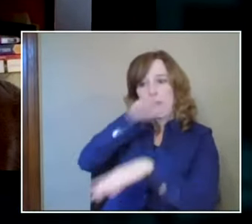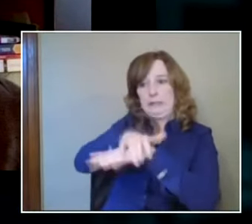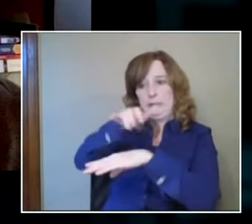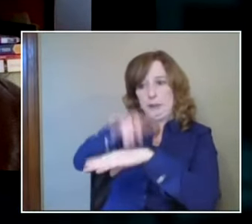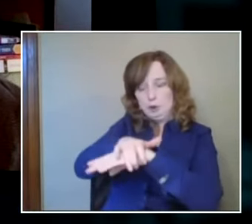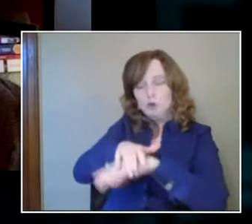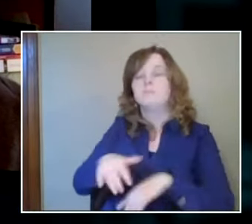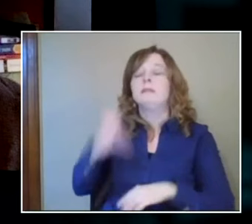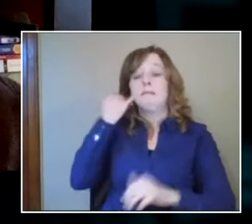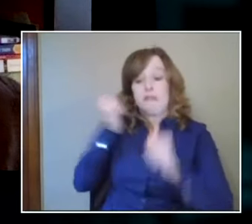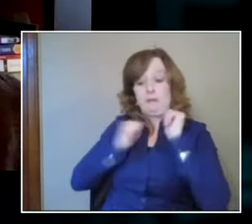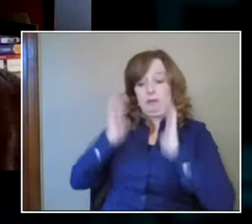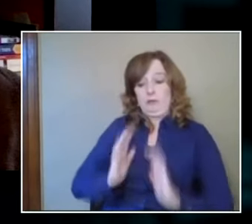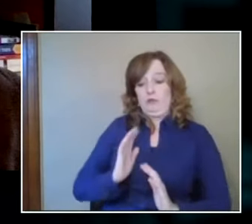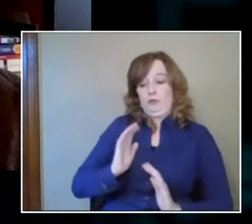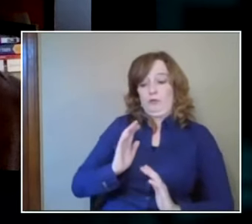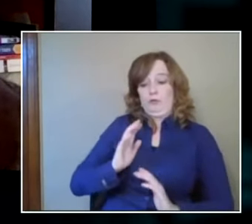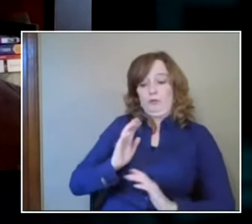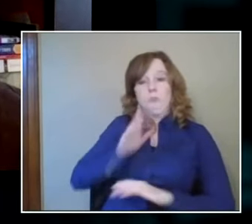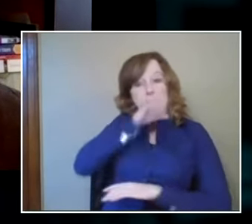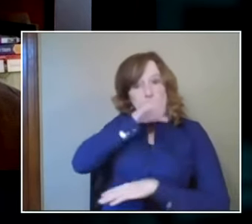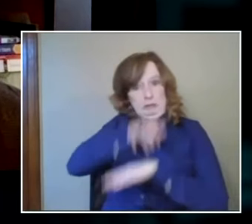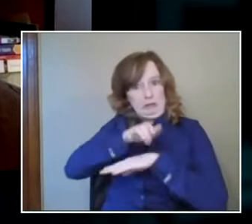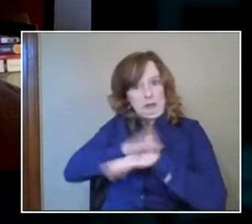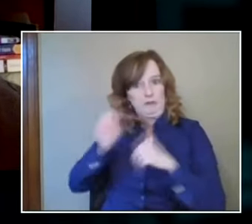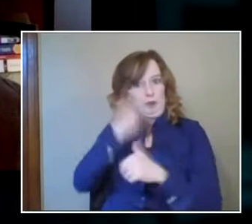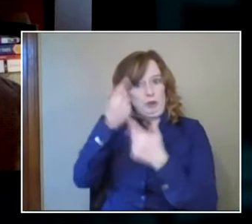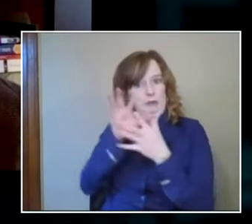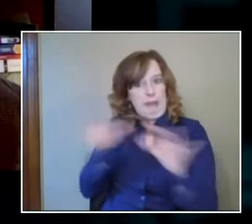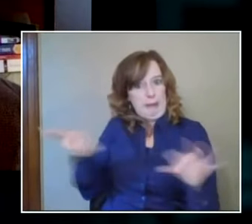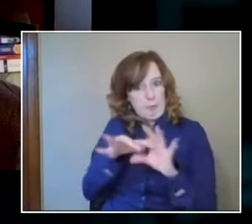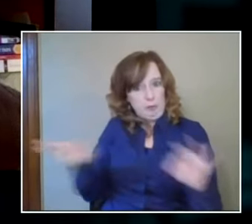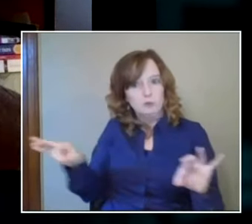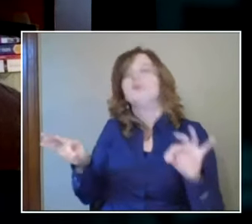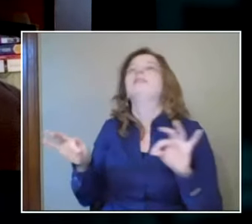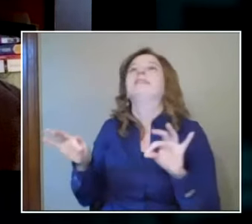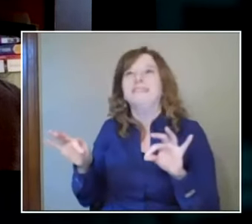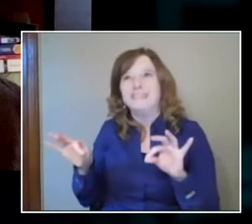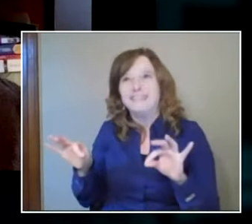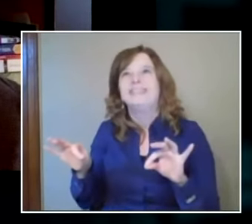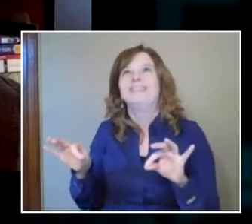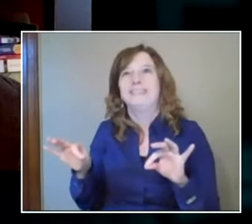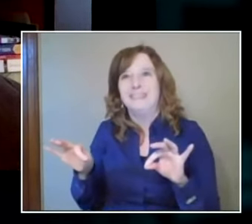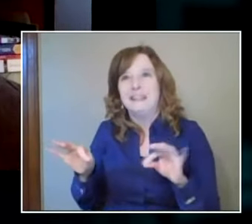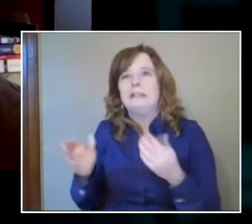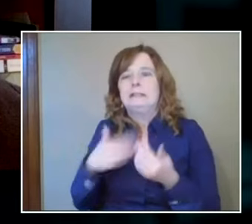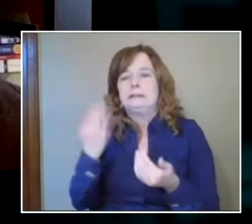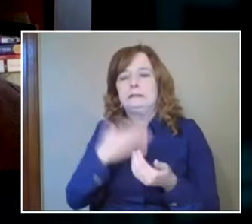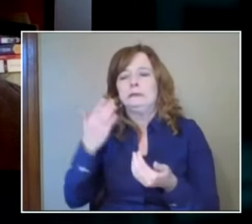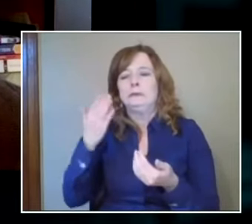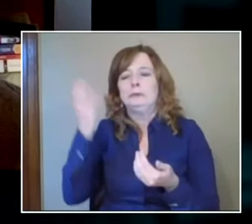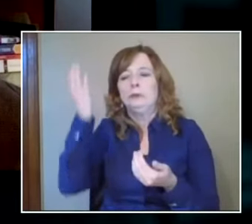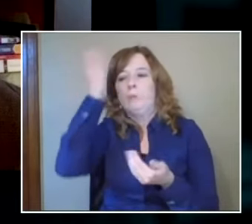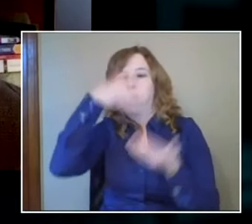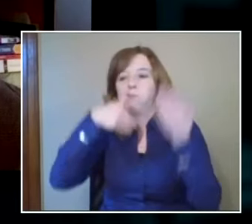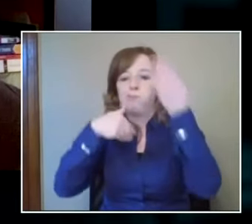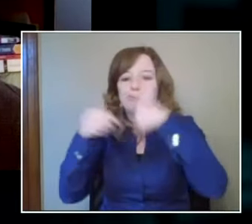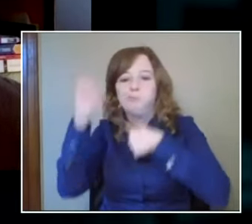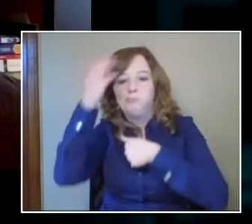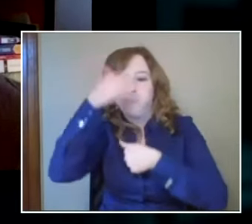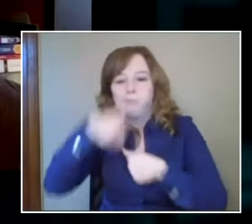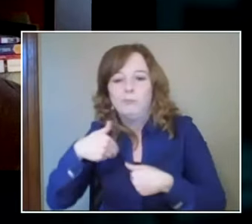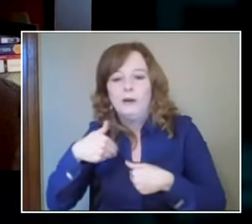language, it's easy to take for granted your ability to understand the